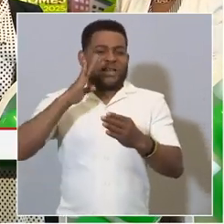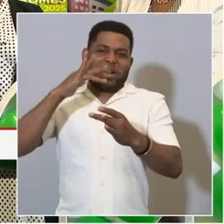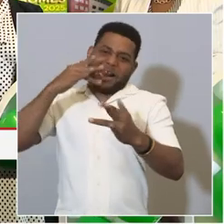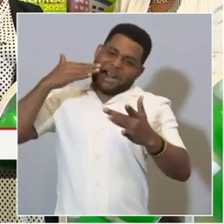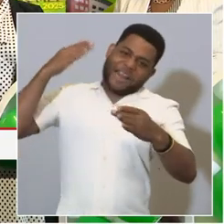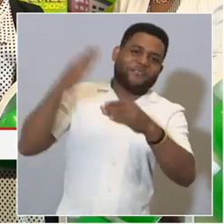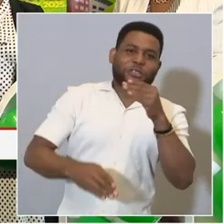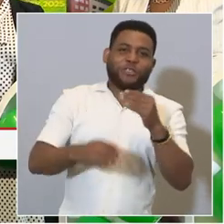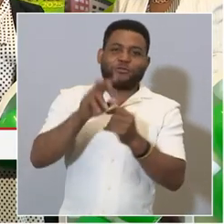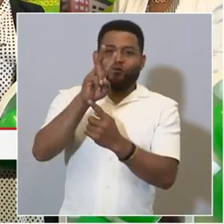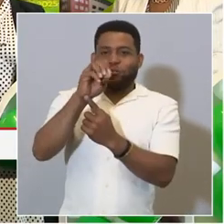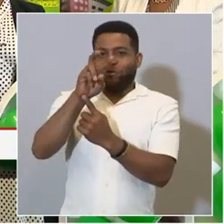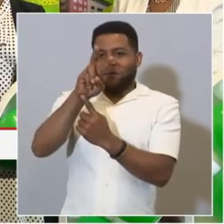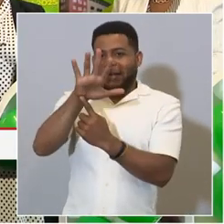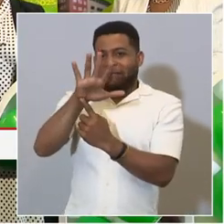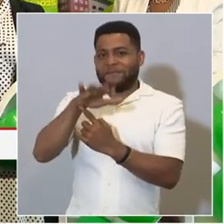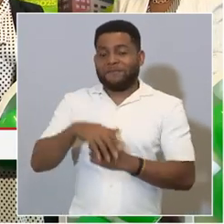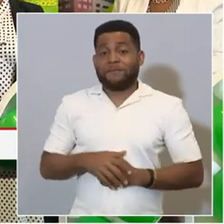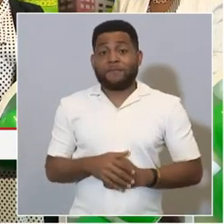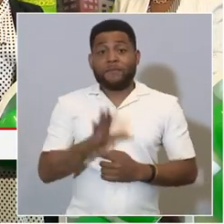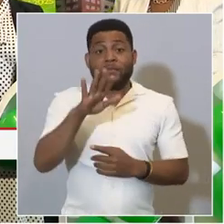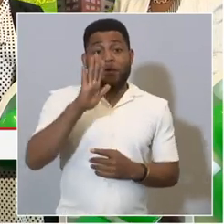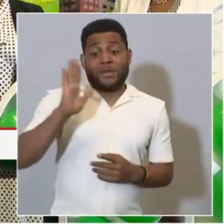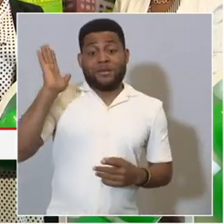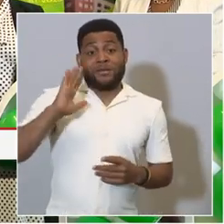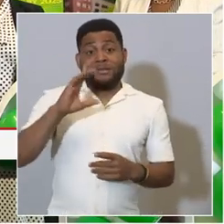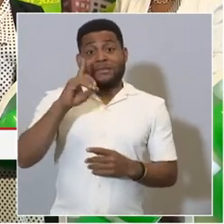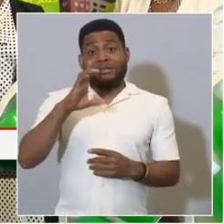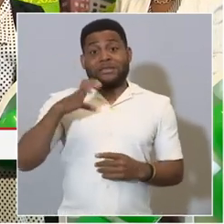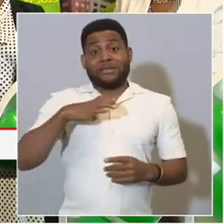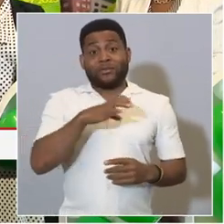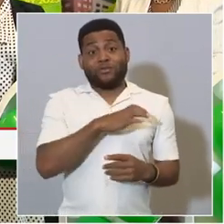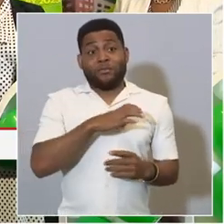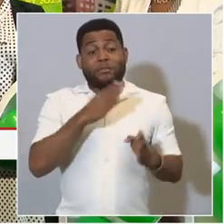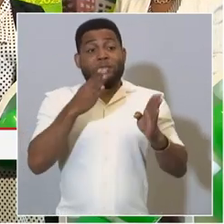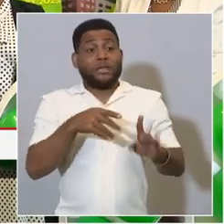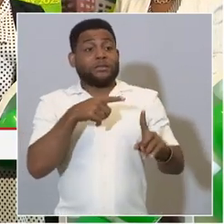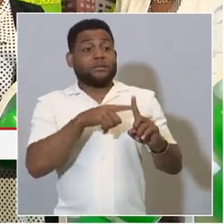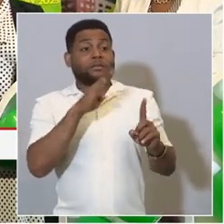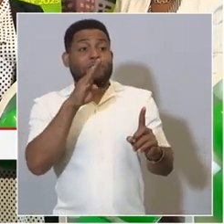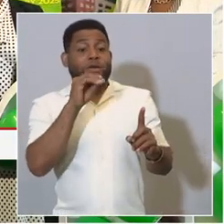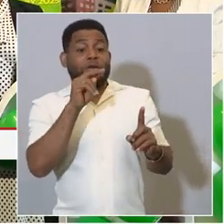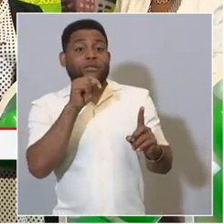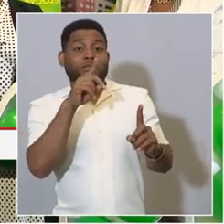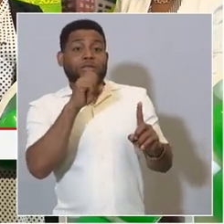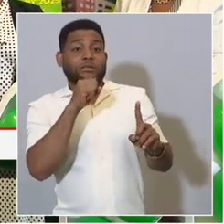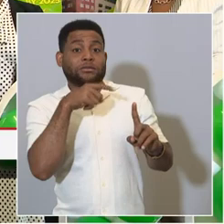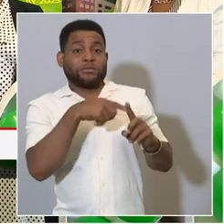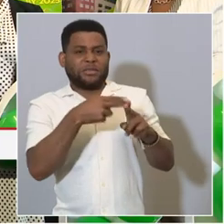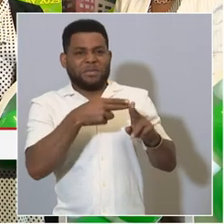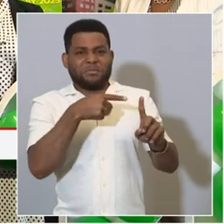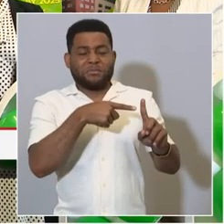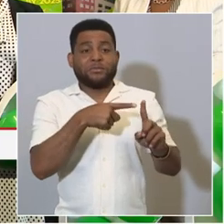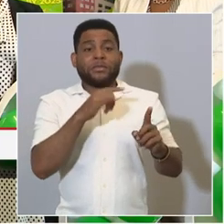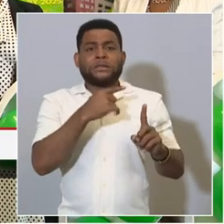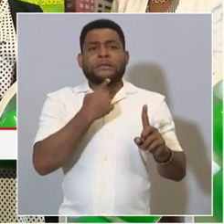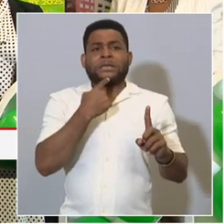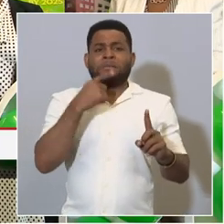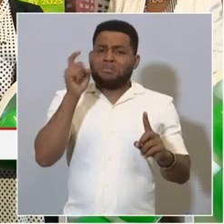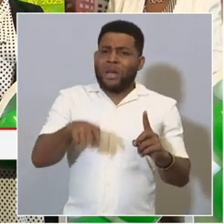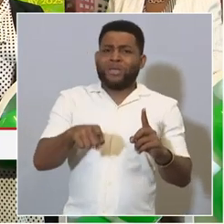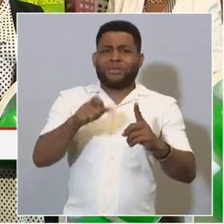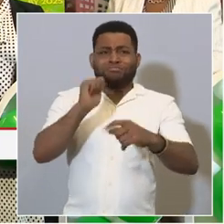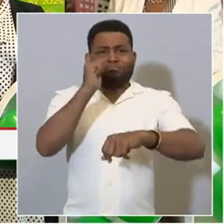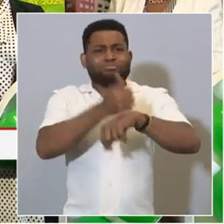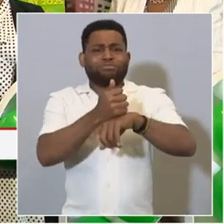think Councilmember Bonds was with me, if we don't set a goal, we won't meet the goal. And that's why we not only